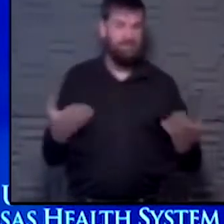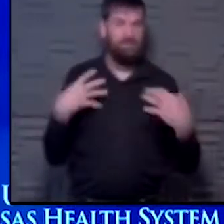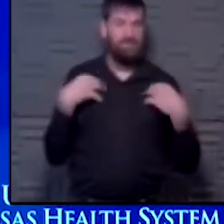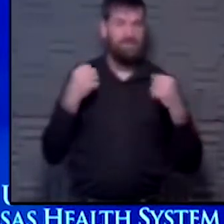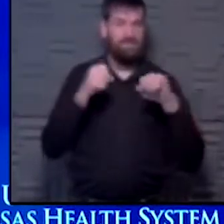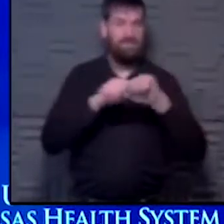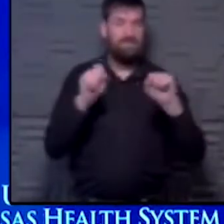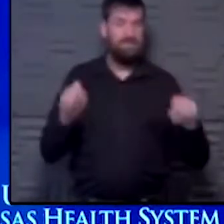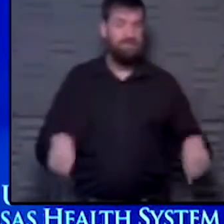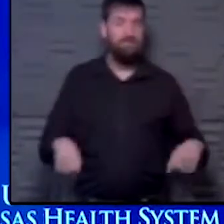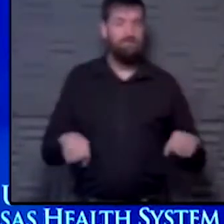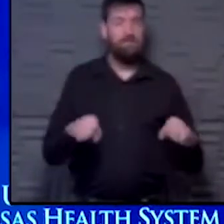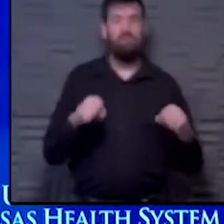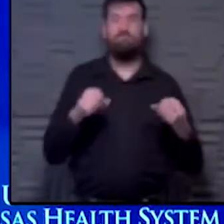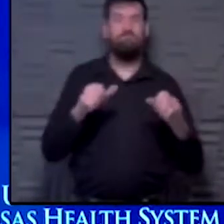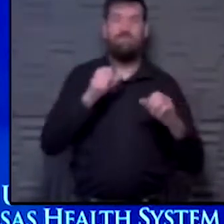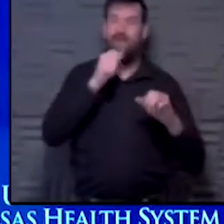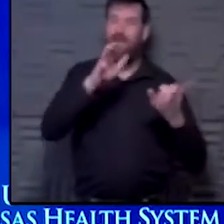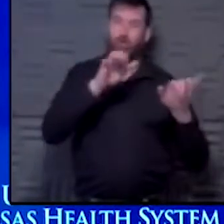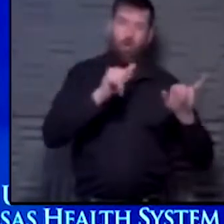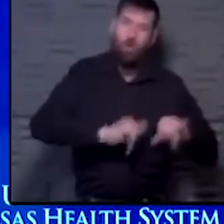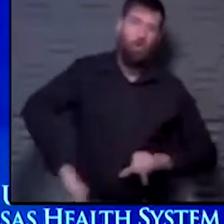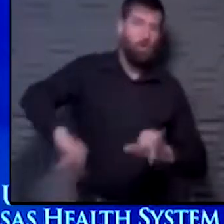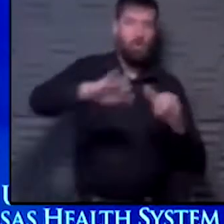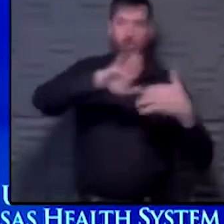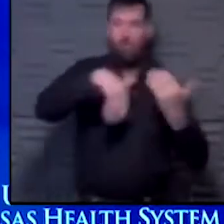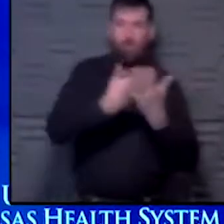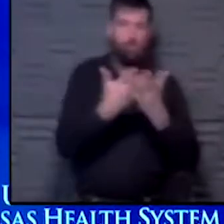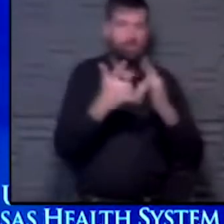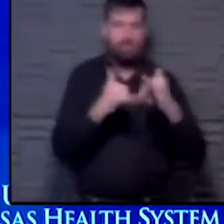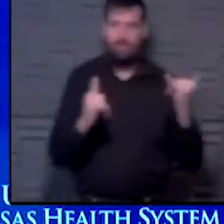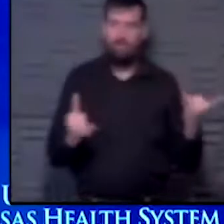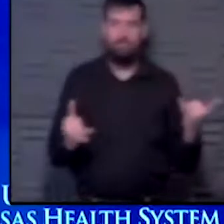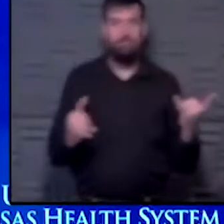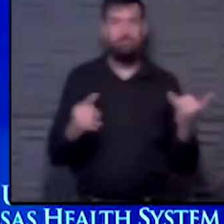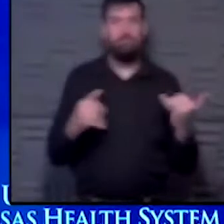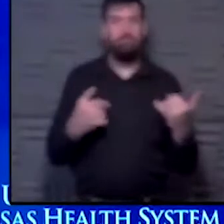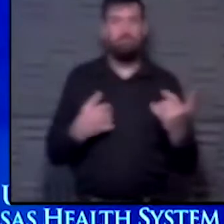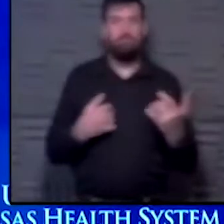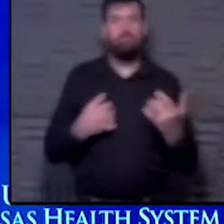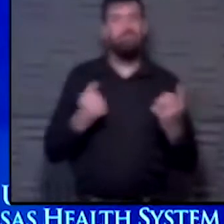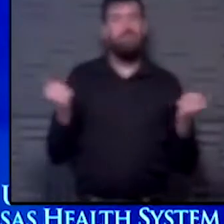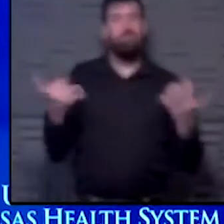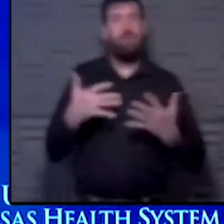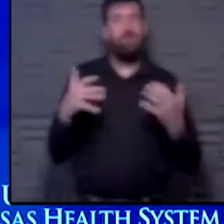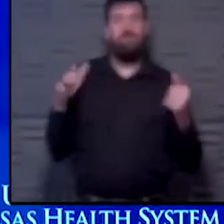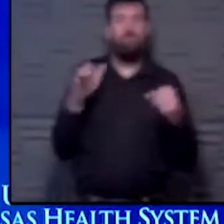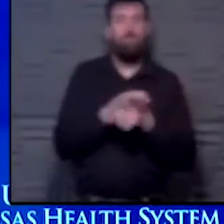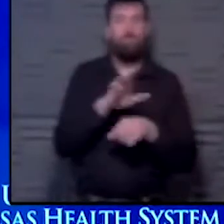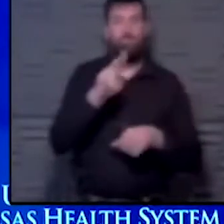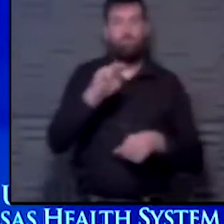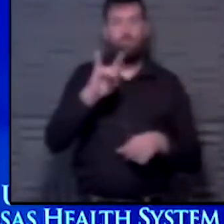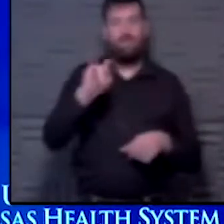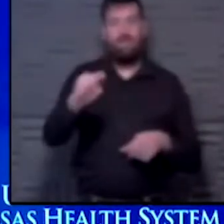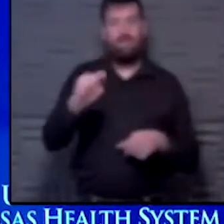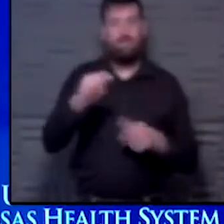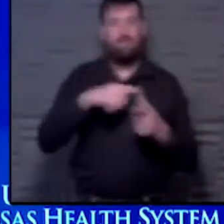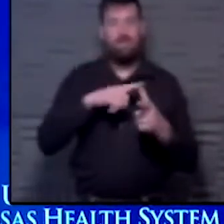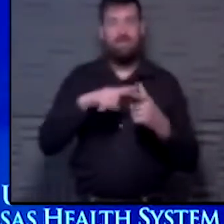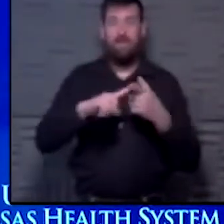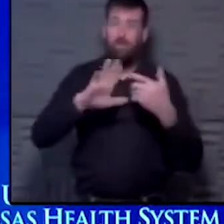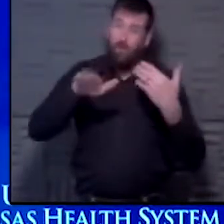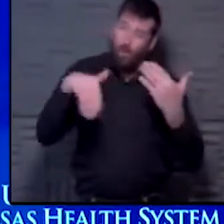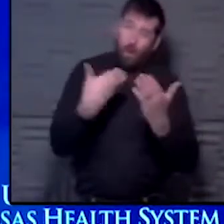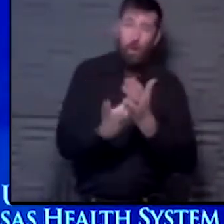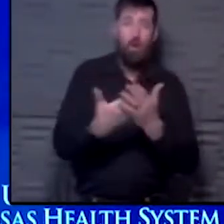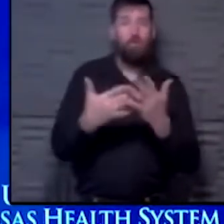we staggered the vaccinations, because we were afraid we could take an entire unit who had a lot of patients on it and we could make everybody